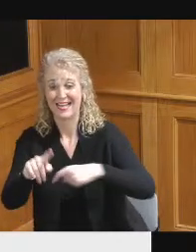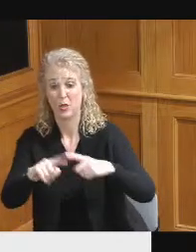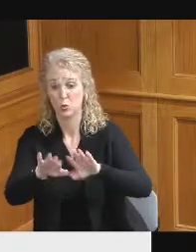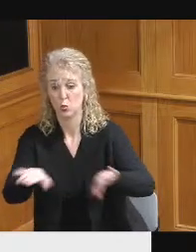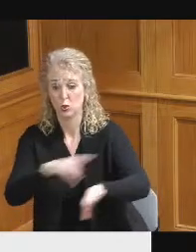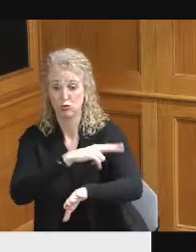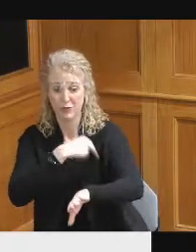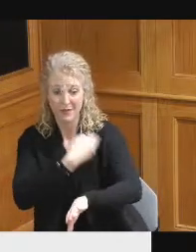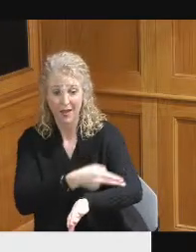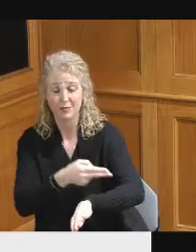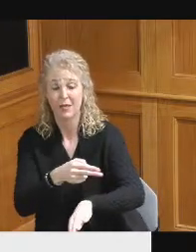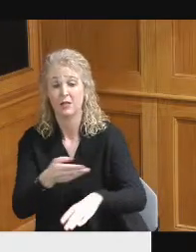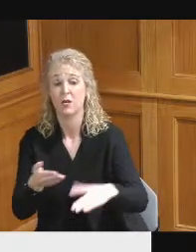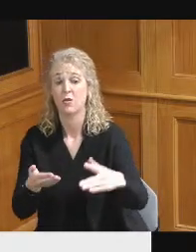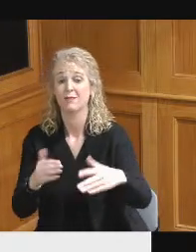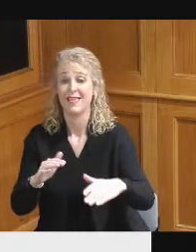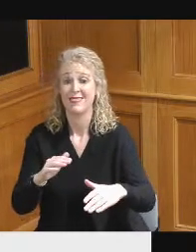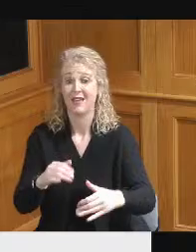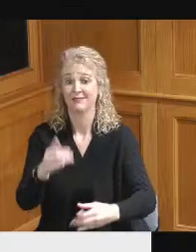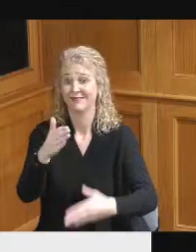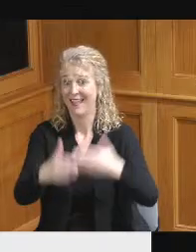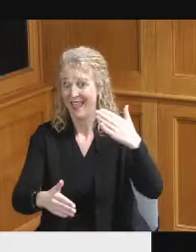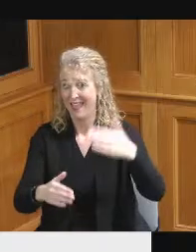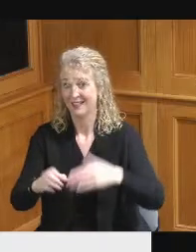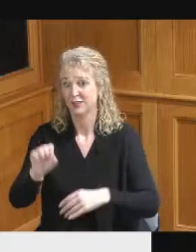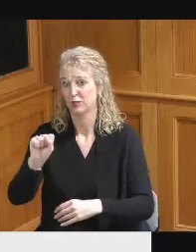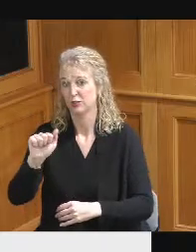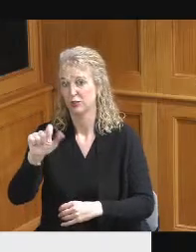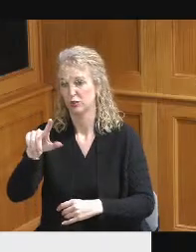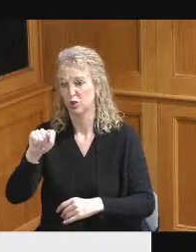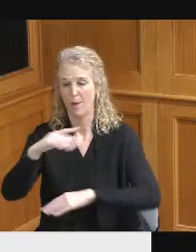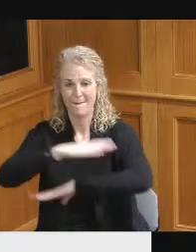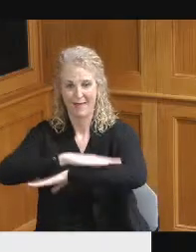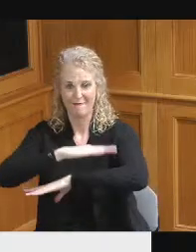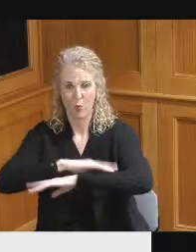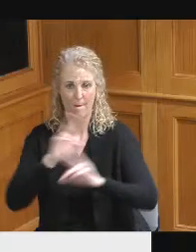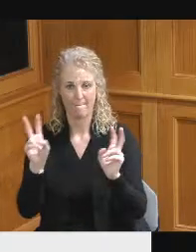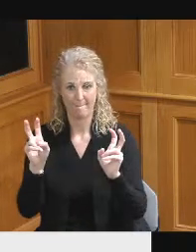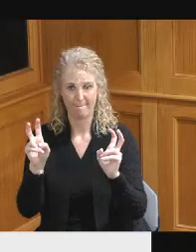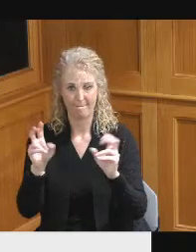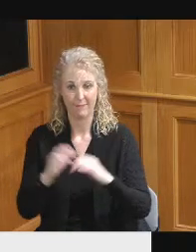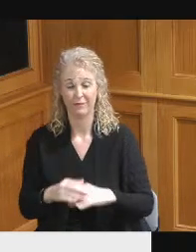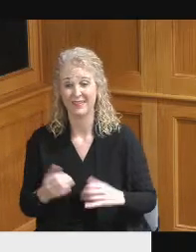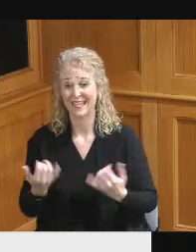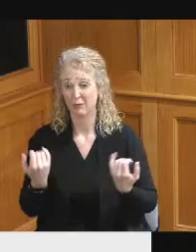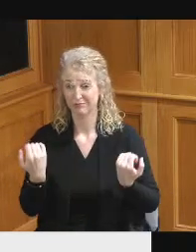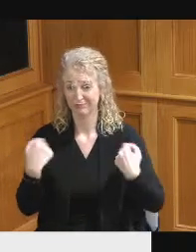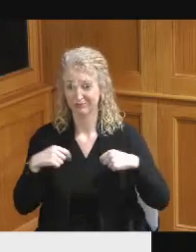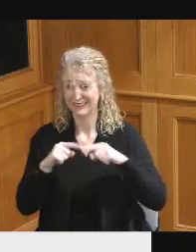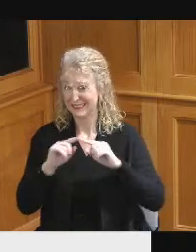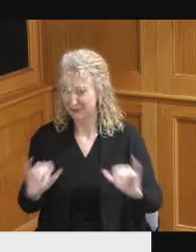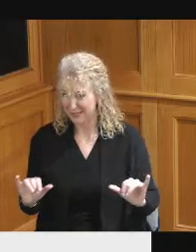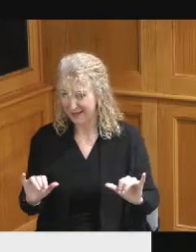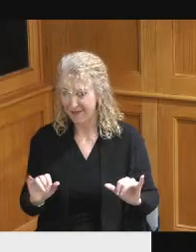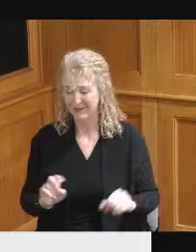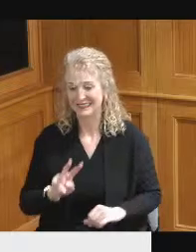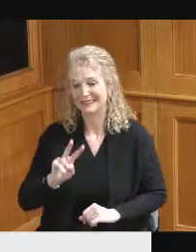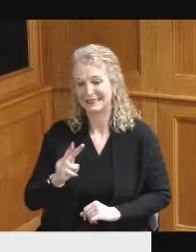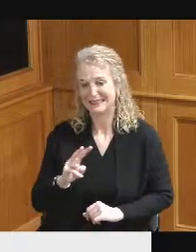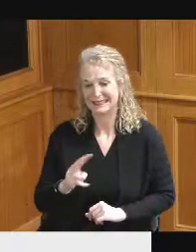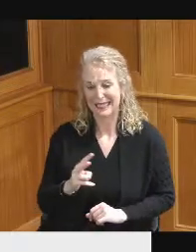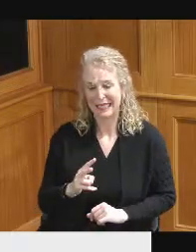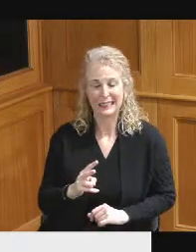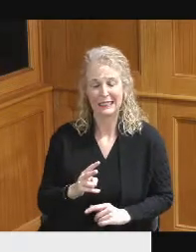out to the SALT platform that David will show you here in a couple of minutes. And then we're in parallel testing a second exercise